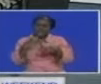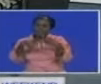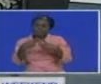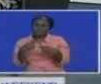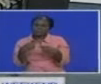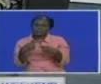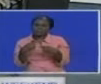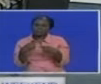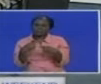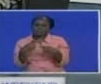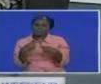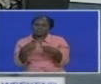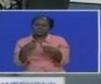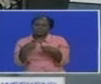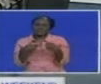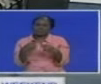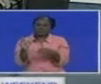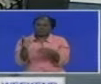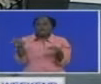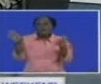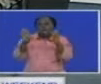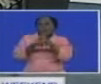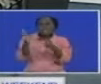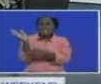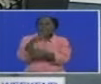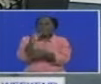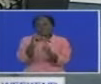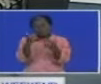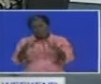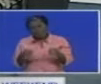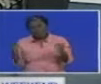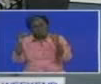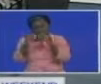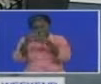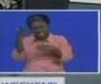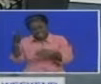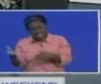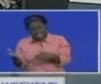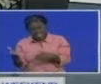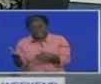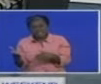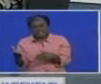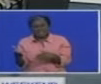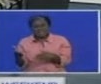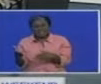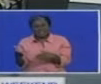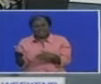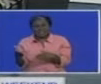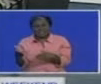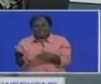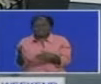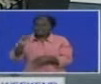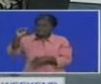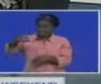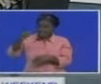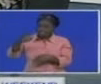are not close to any of those embassies. Yeah. We are still dealing with these people. No. We are still meeting them. But then, the Vice President, actually, when you talk about and